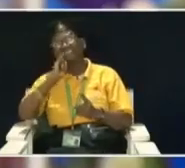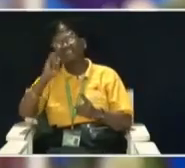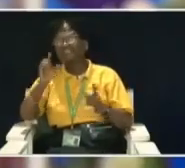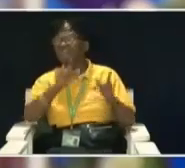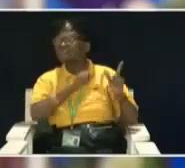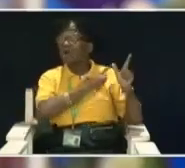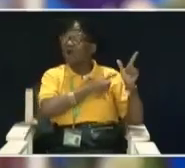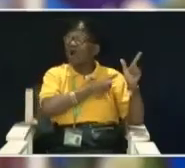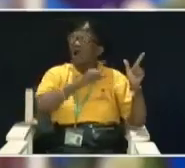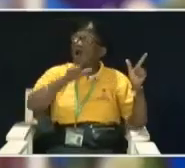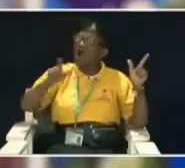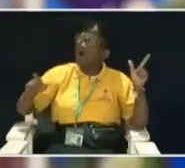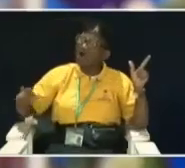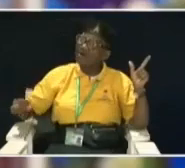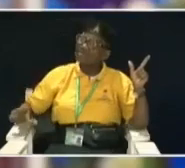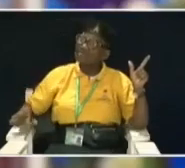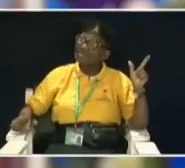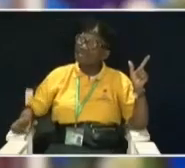Lord,